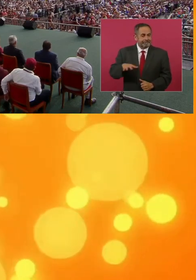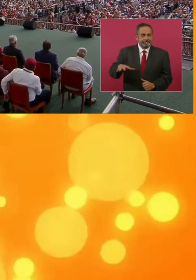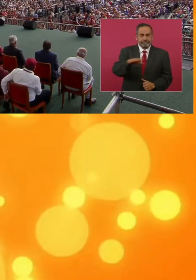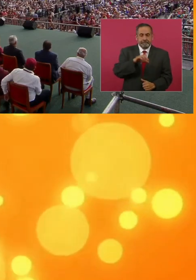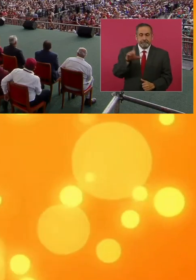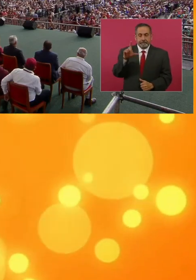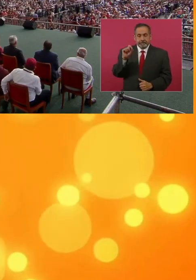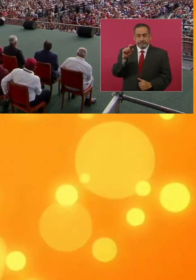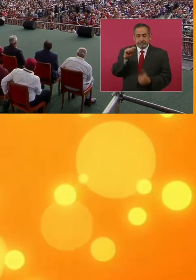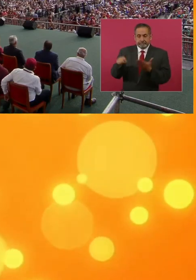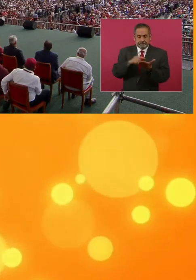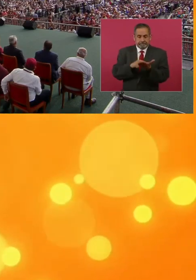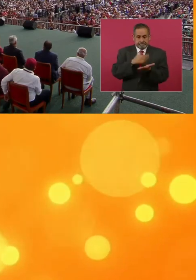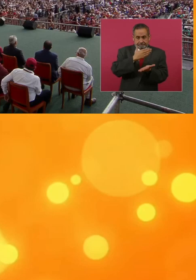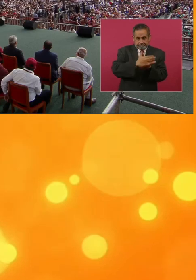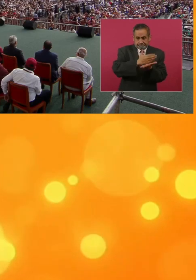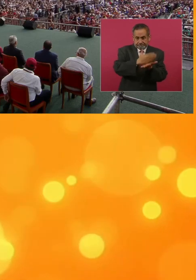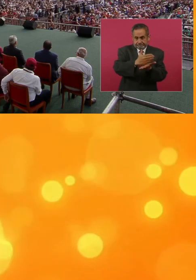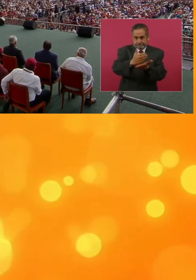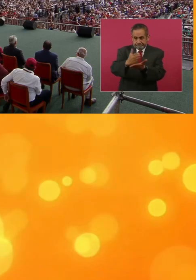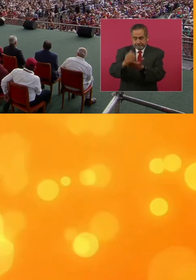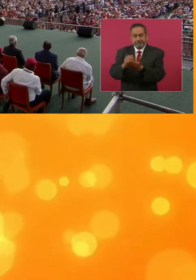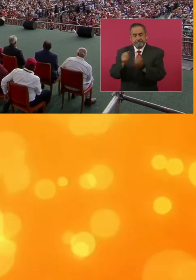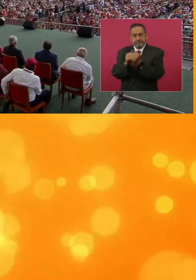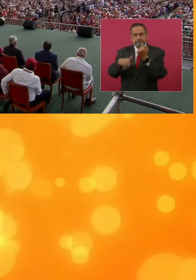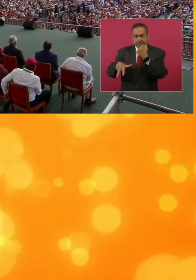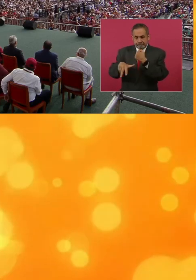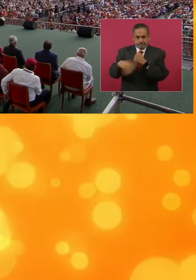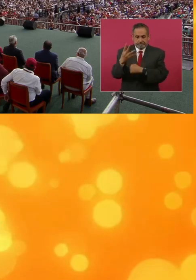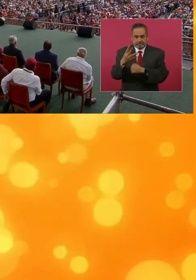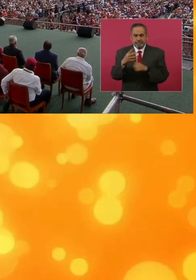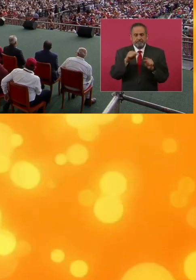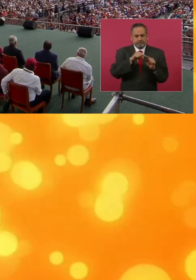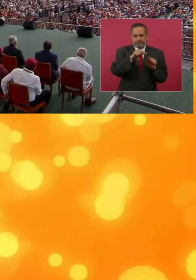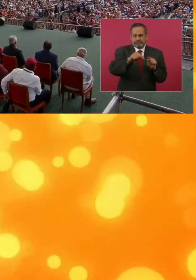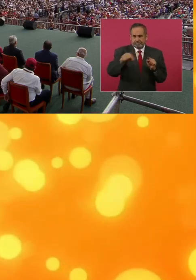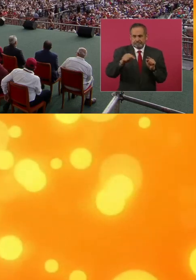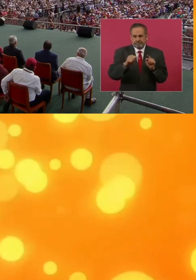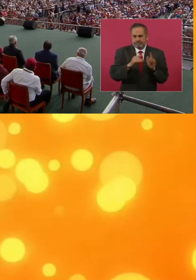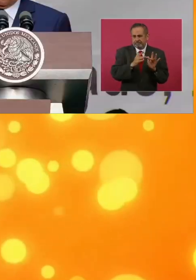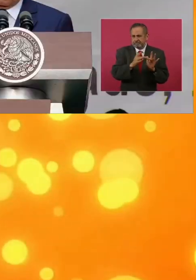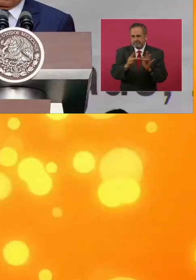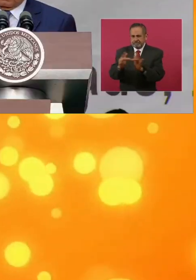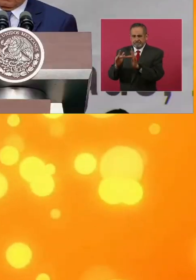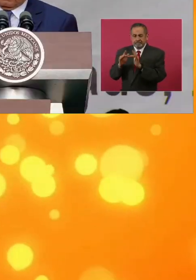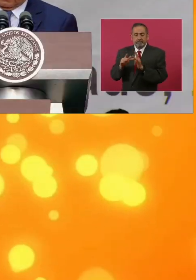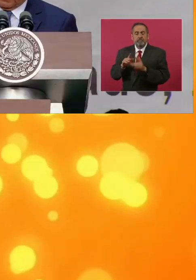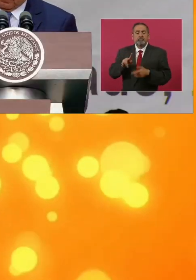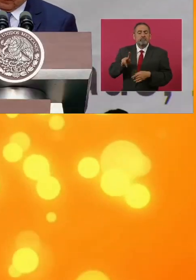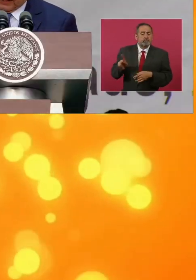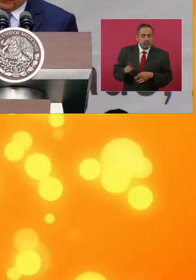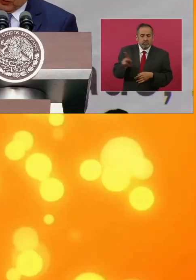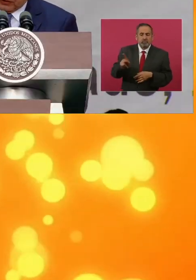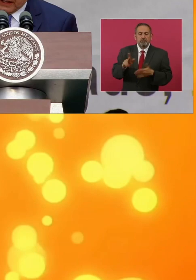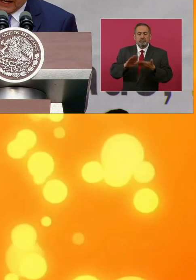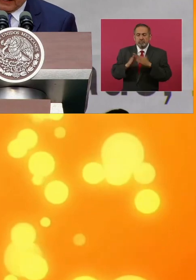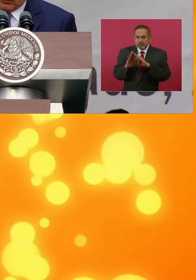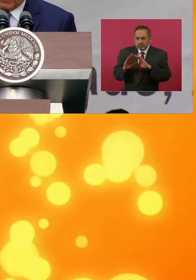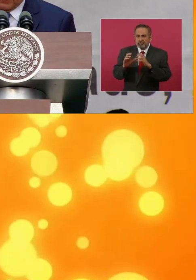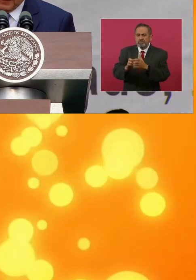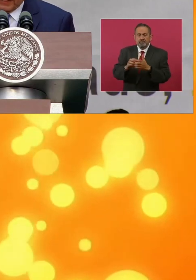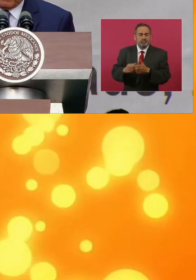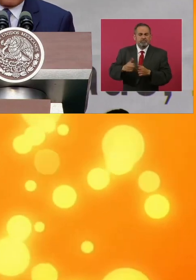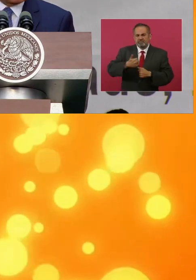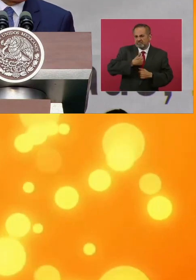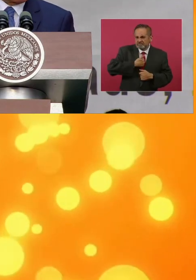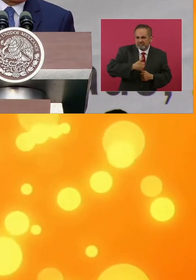about his concrete economic programs for working people. And that's what he